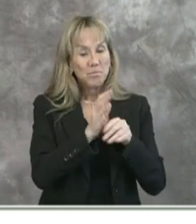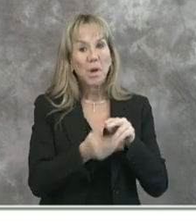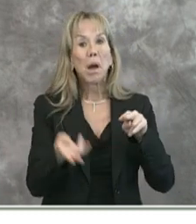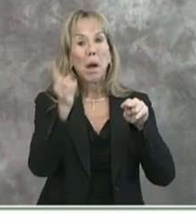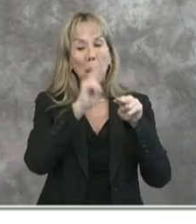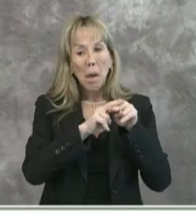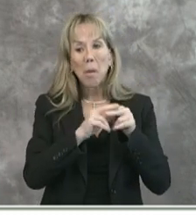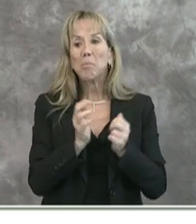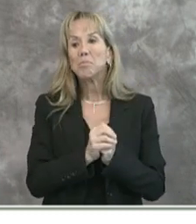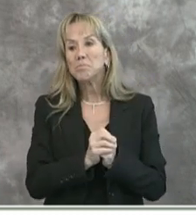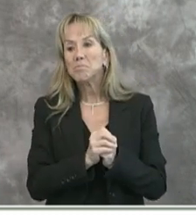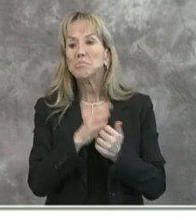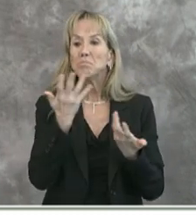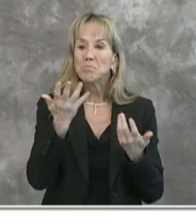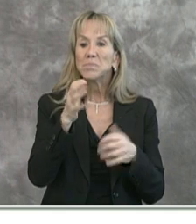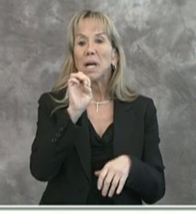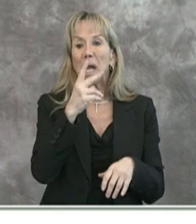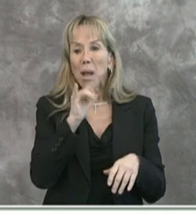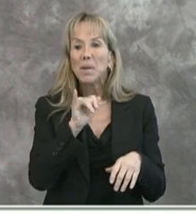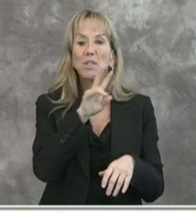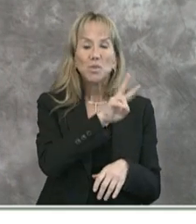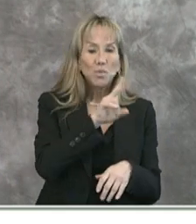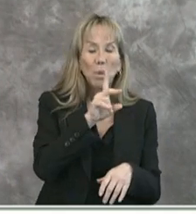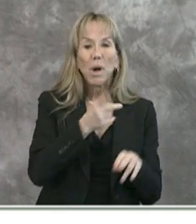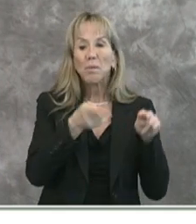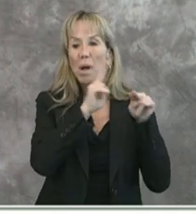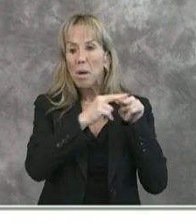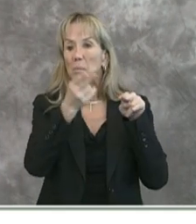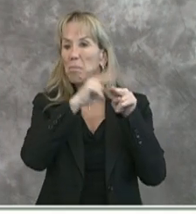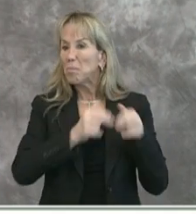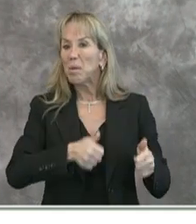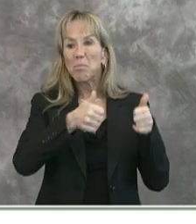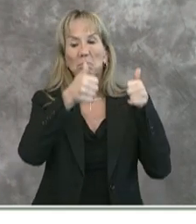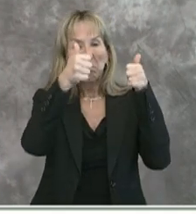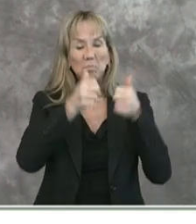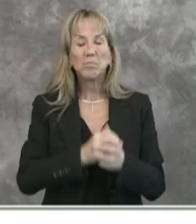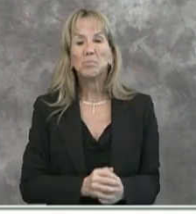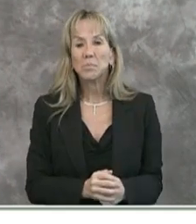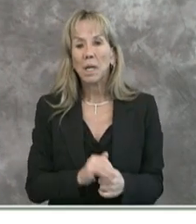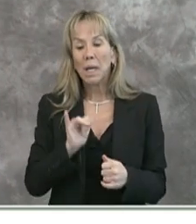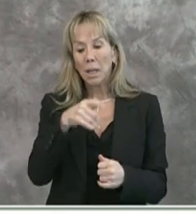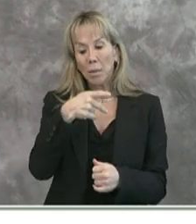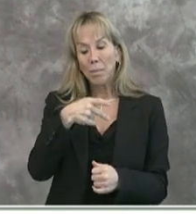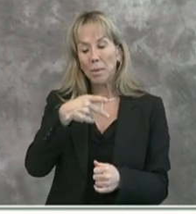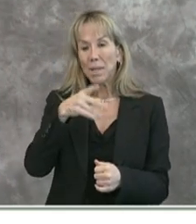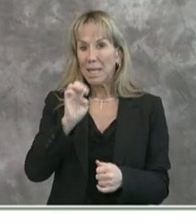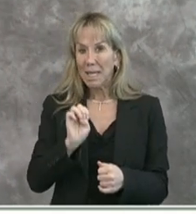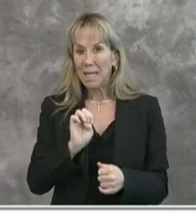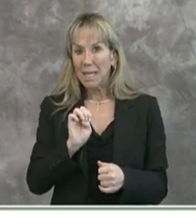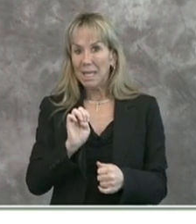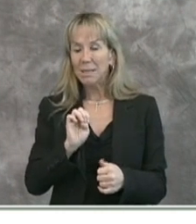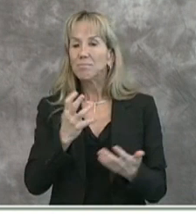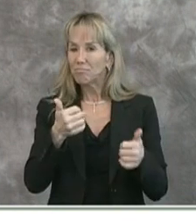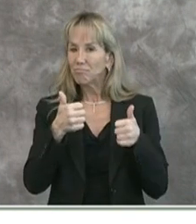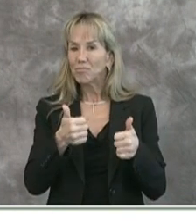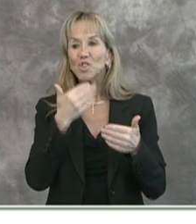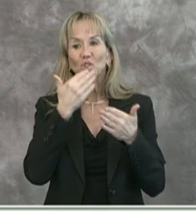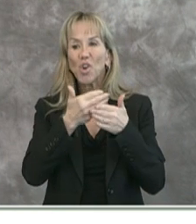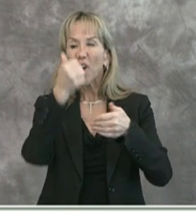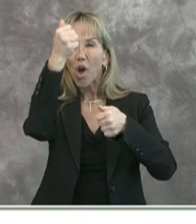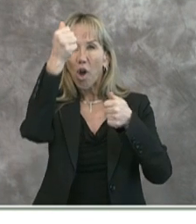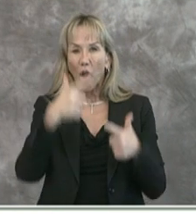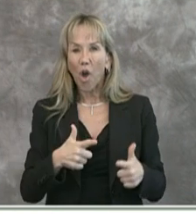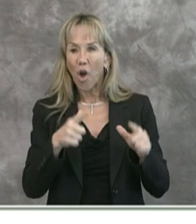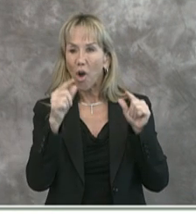toilets distributed, epi calls, nursing call lines, 211 call lines are all up. Personal protective equipment, again, another good day of every